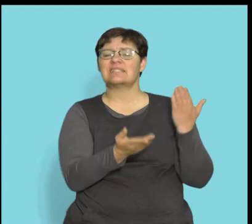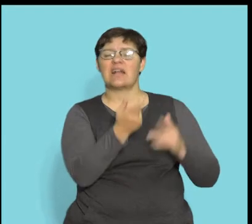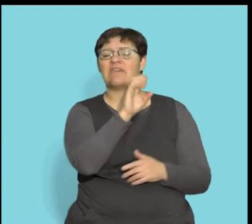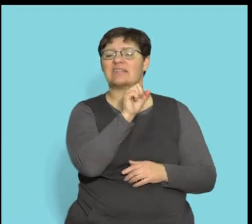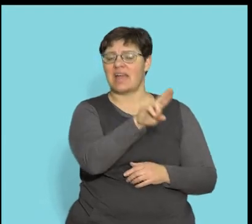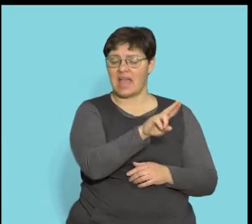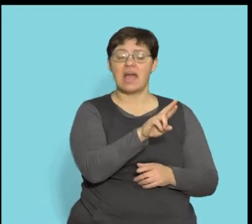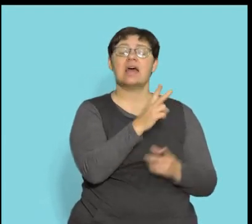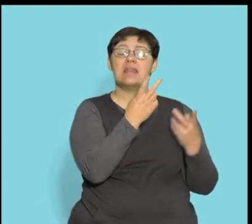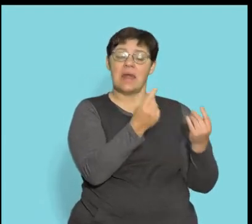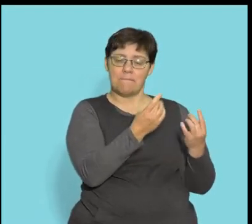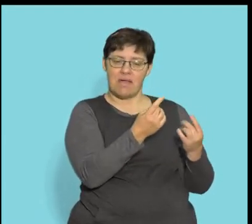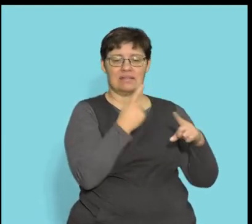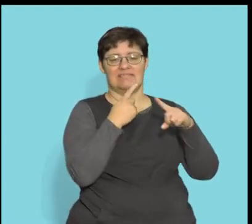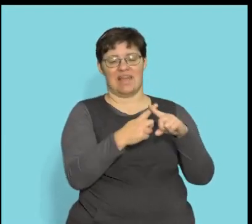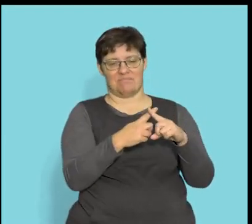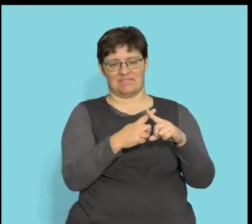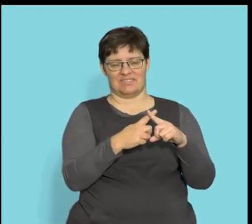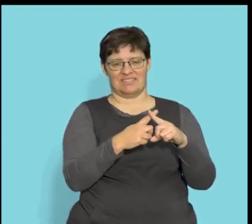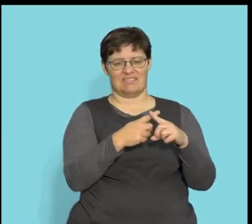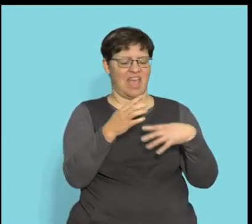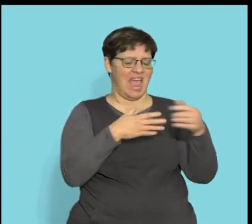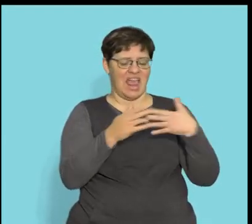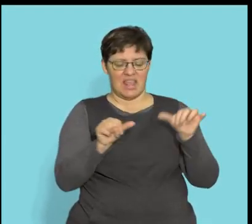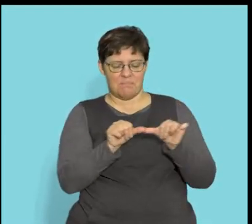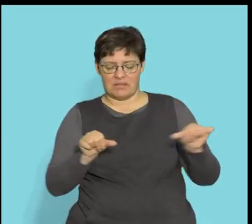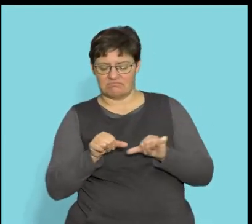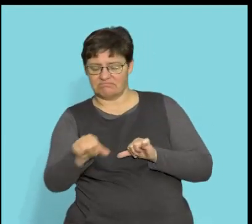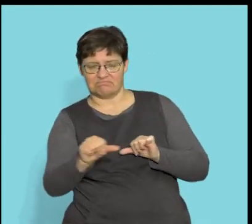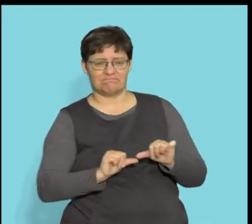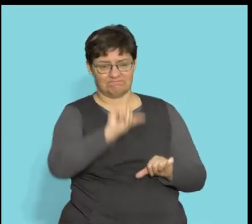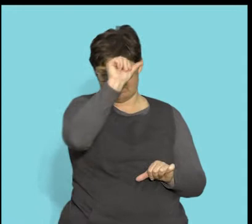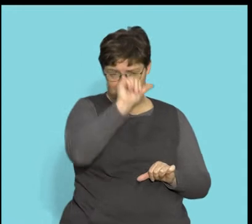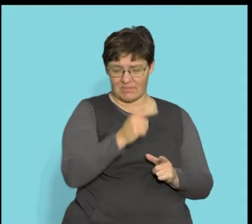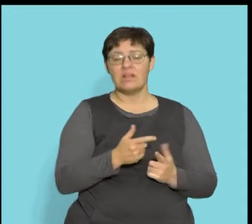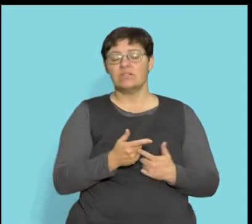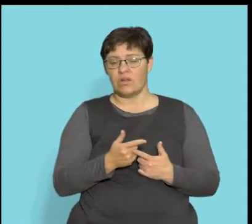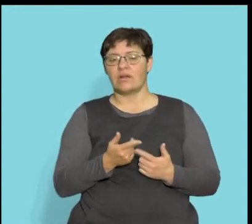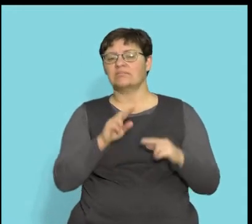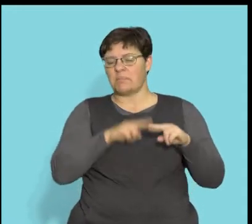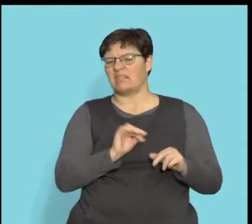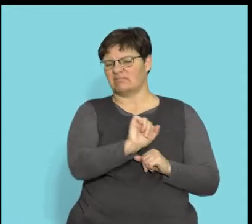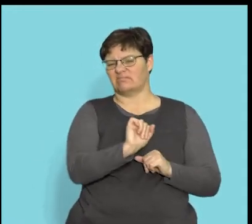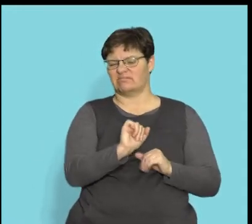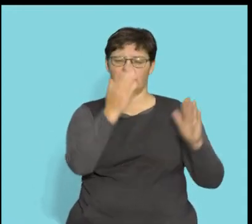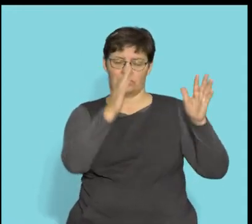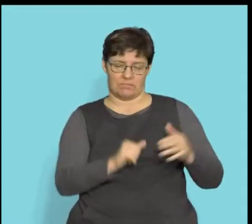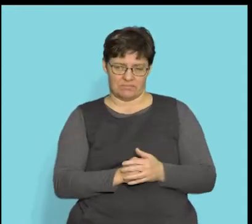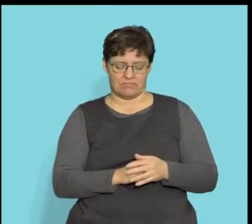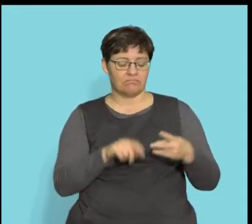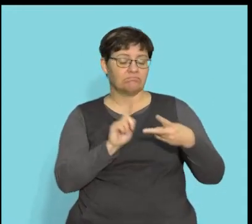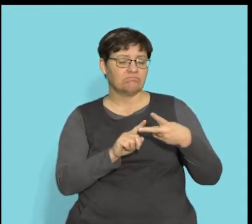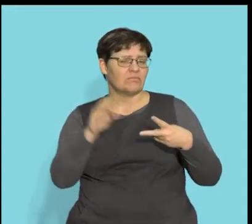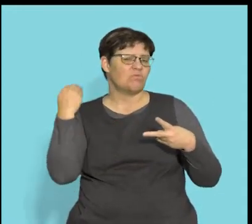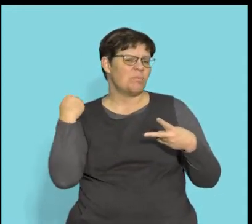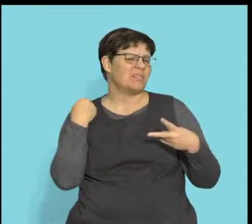factor is a number that I multiply any of my dimensions by with regards to a shape. I'm also quickly